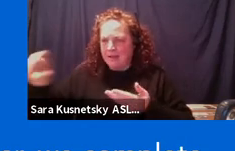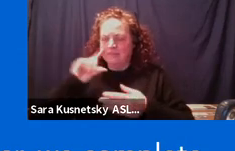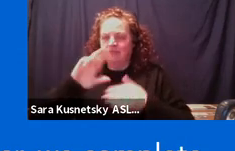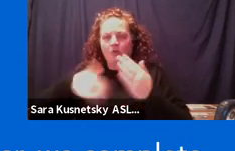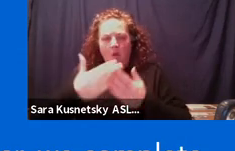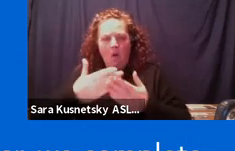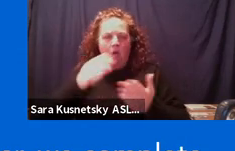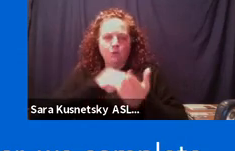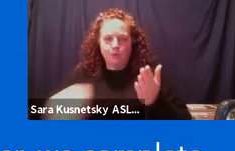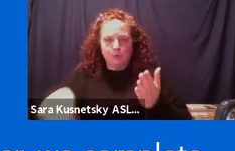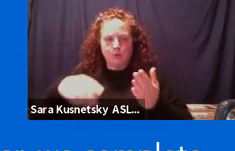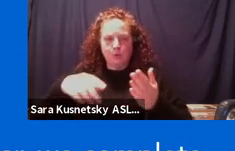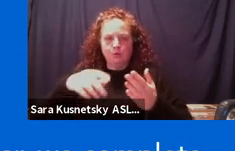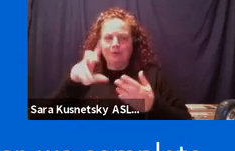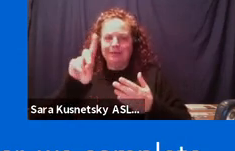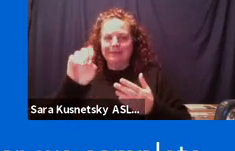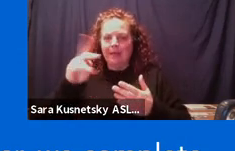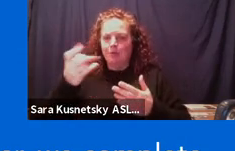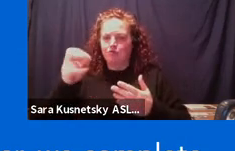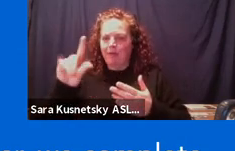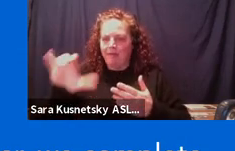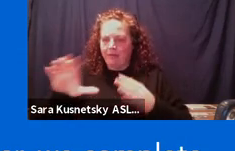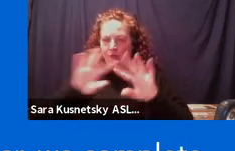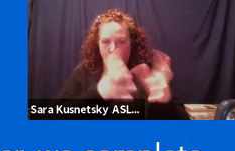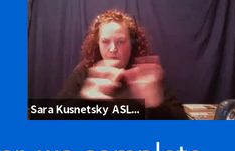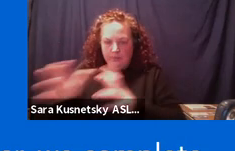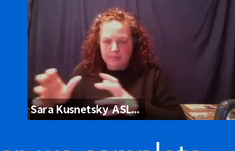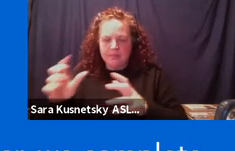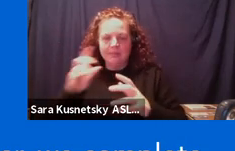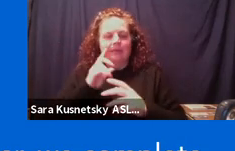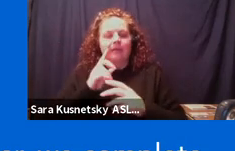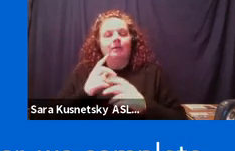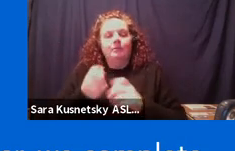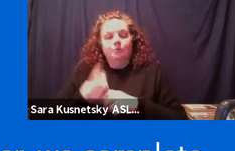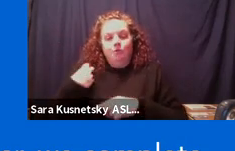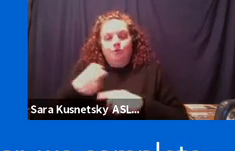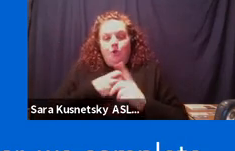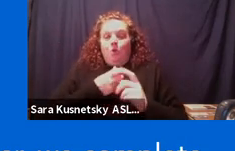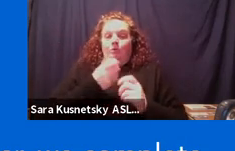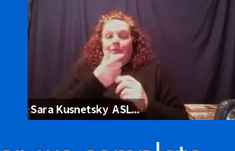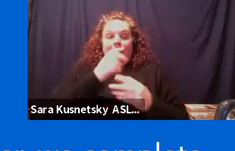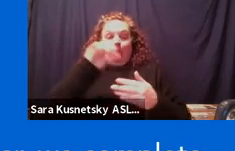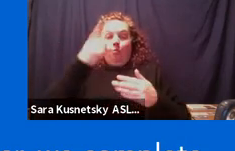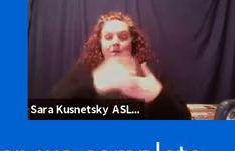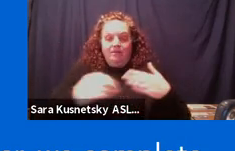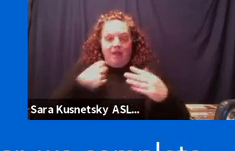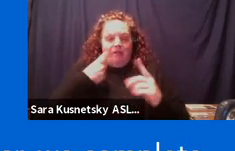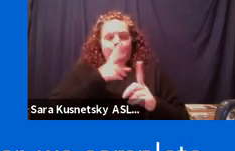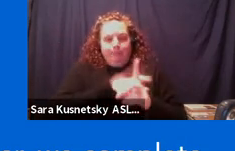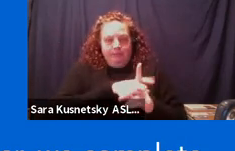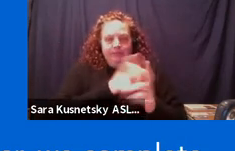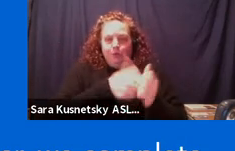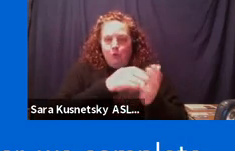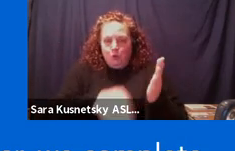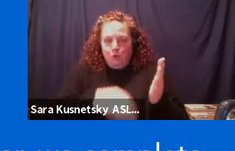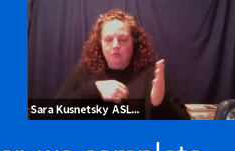demographic groups. 2 years ago, we took steps to attach each dollar of spending to specific students. For example, we divided our